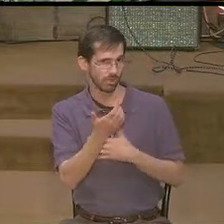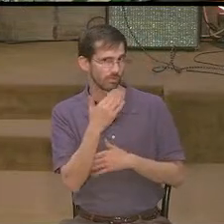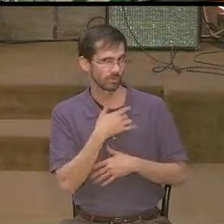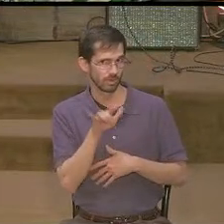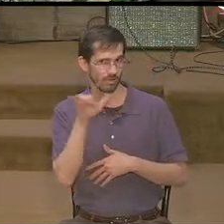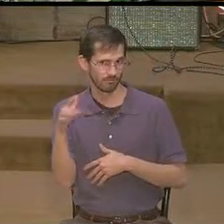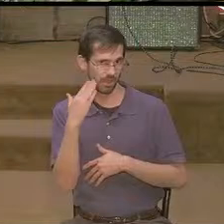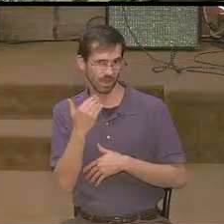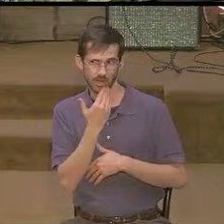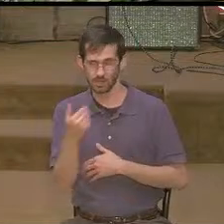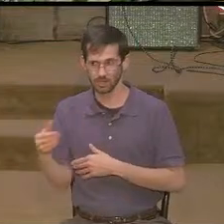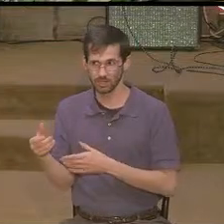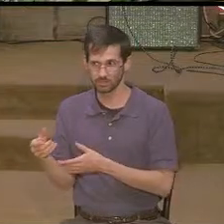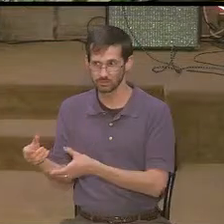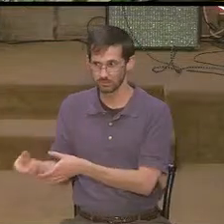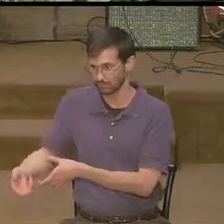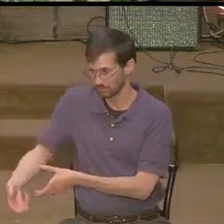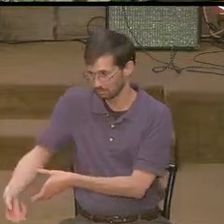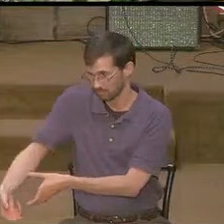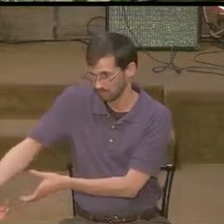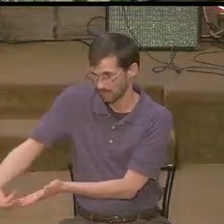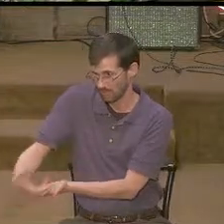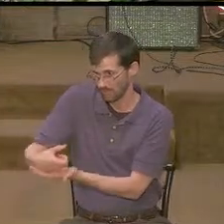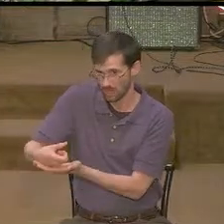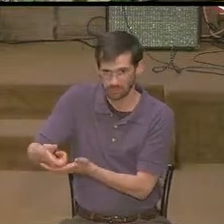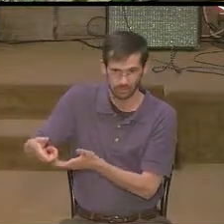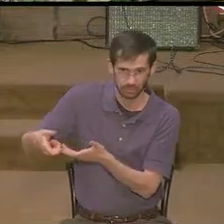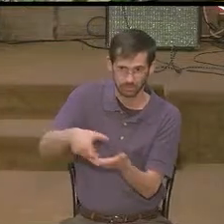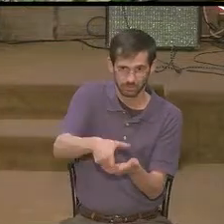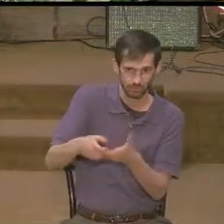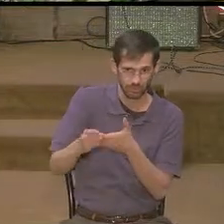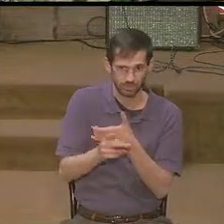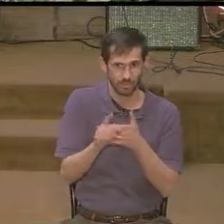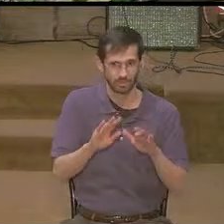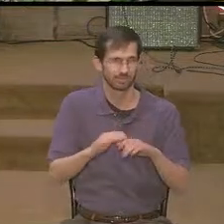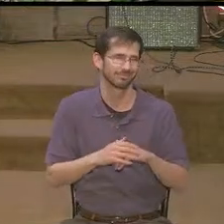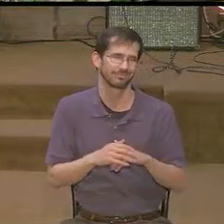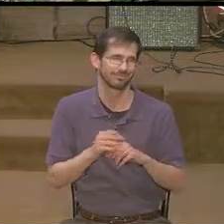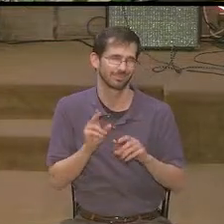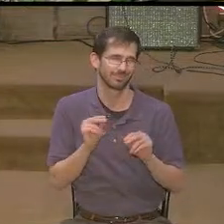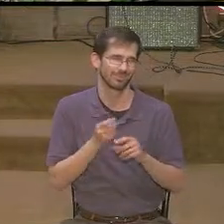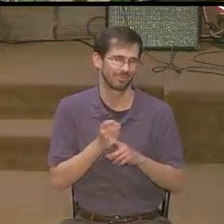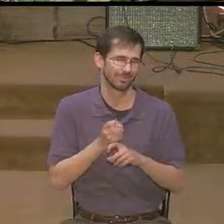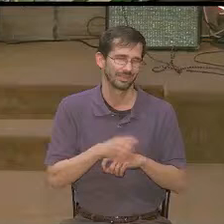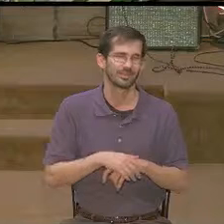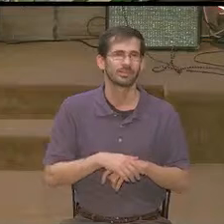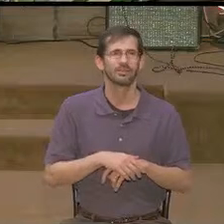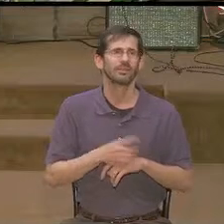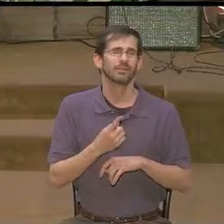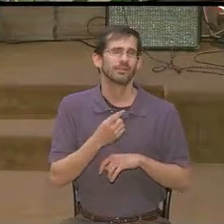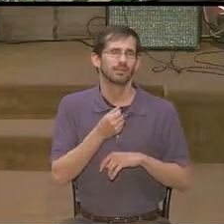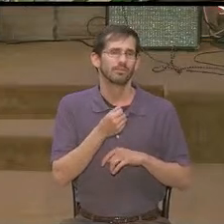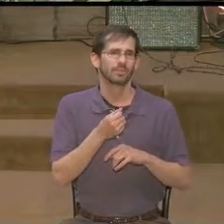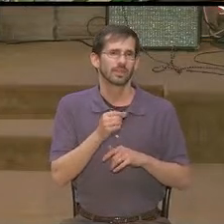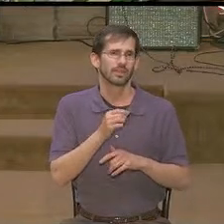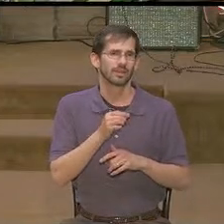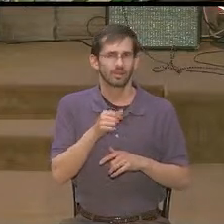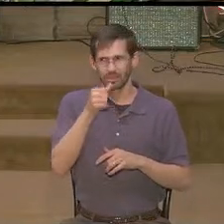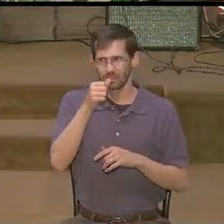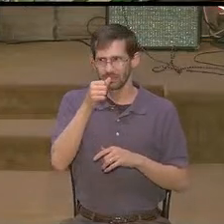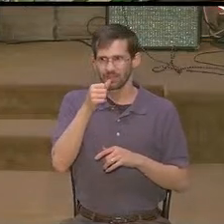get some, and come back by Sunday. No, I'm not going to do that. So a brother emails me, texts